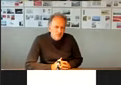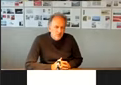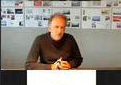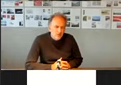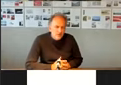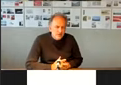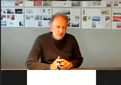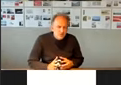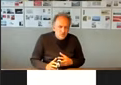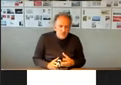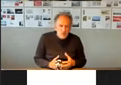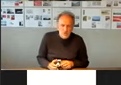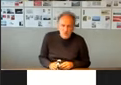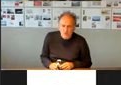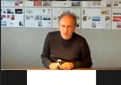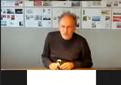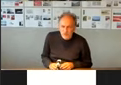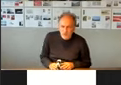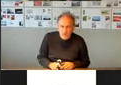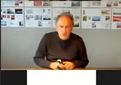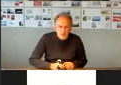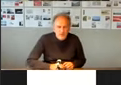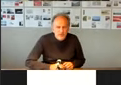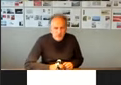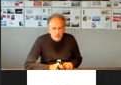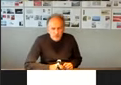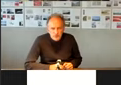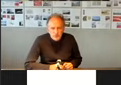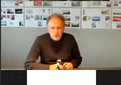new neighborhood, a newly built neighborhood,